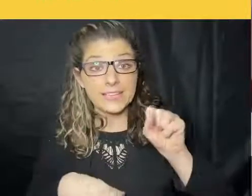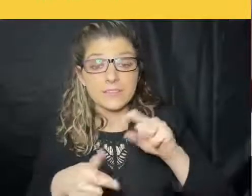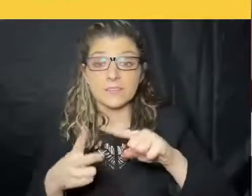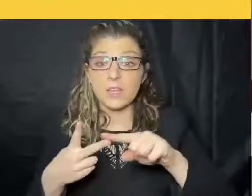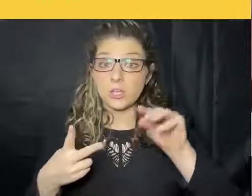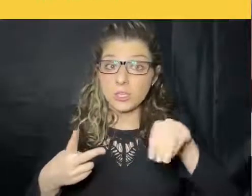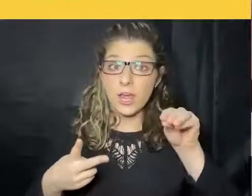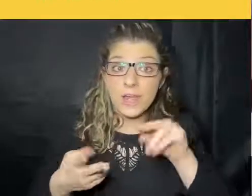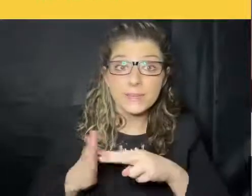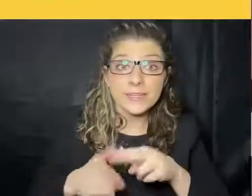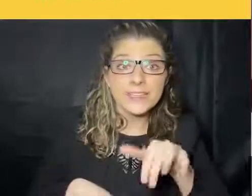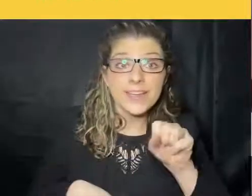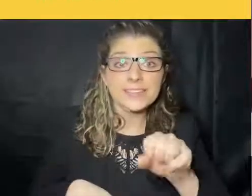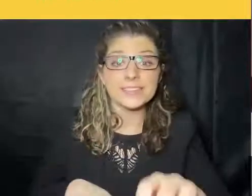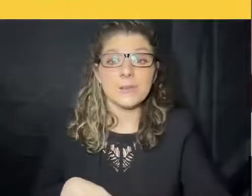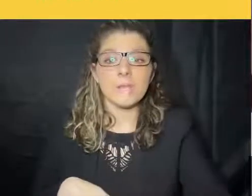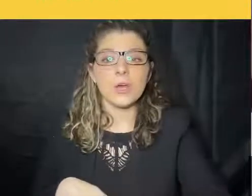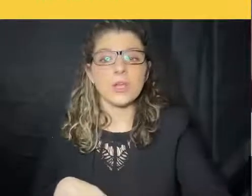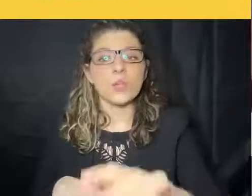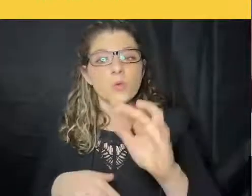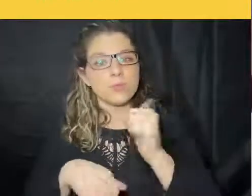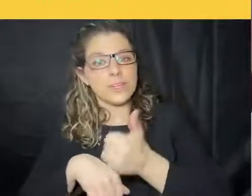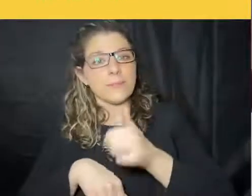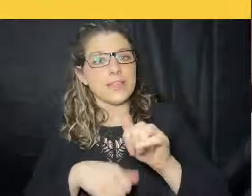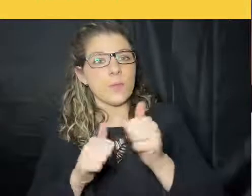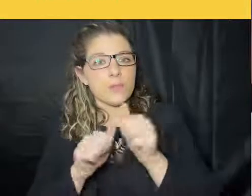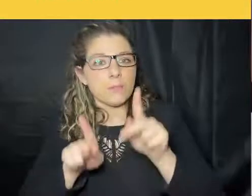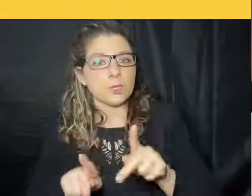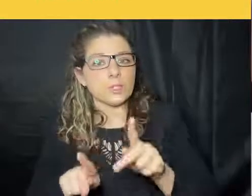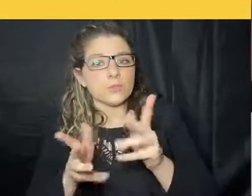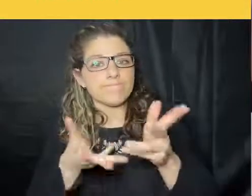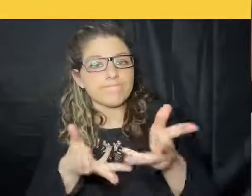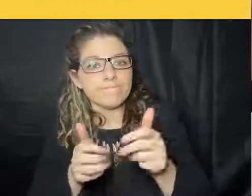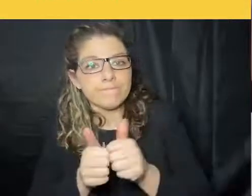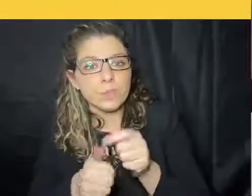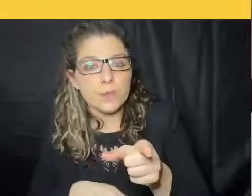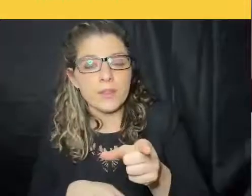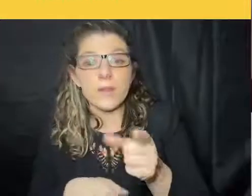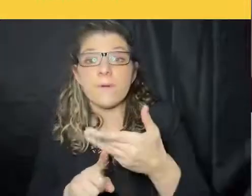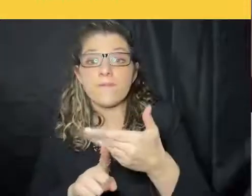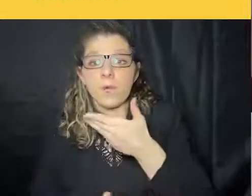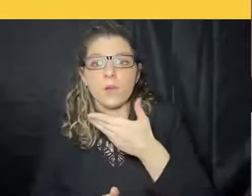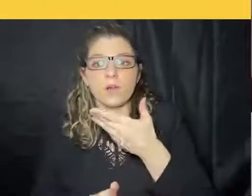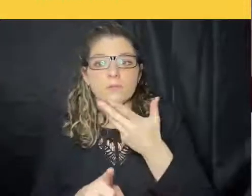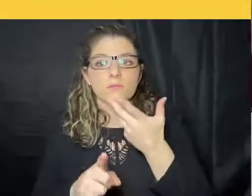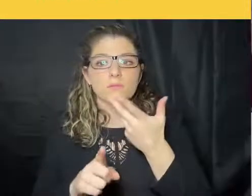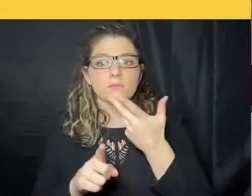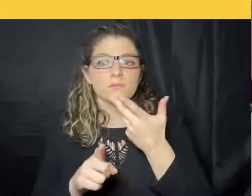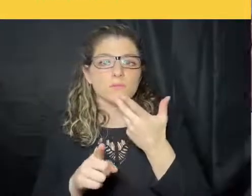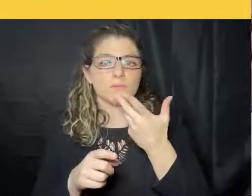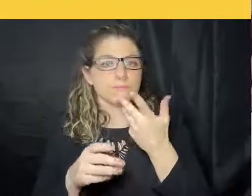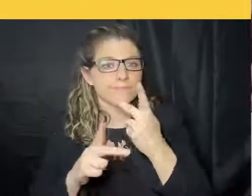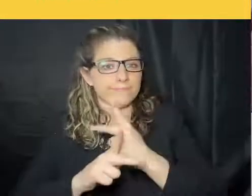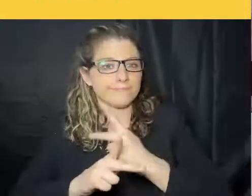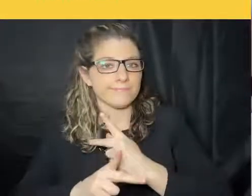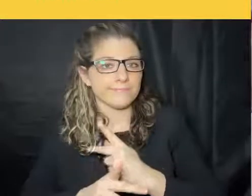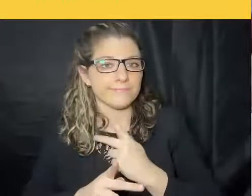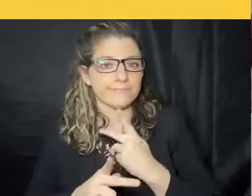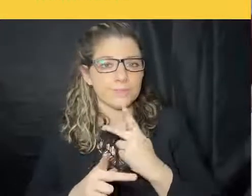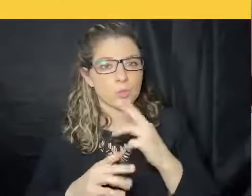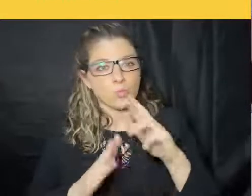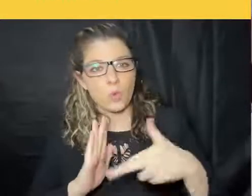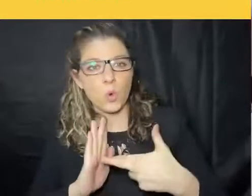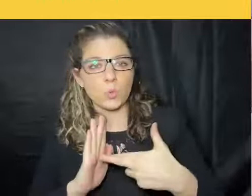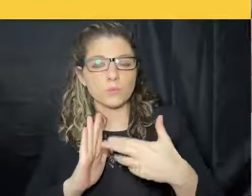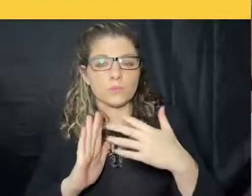It might be a nod. But you want to establish that with the person that you're speaking to before you go through kind of